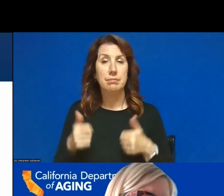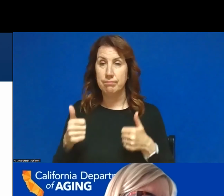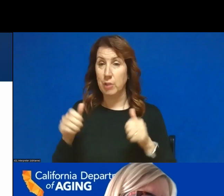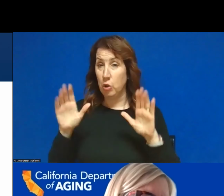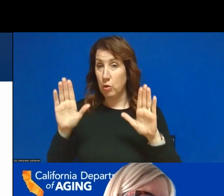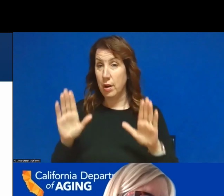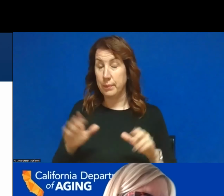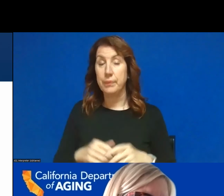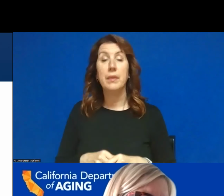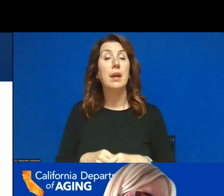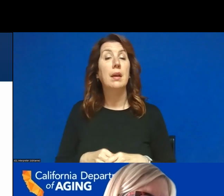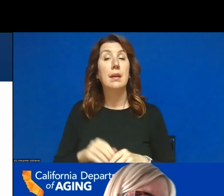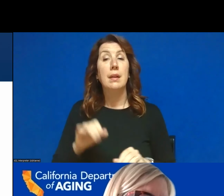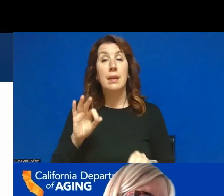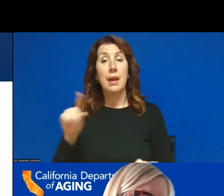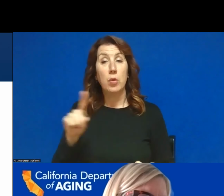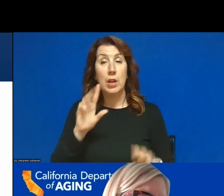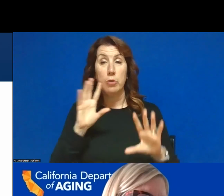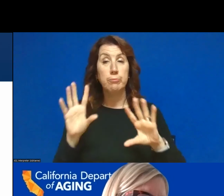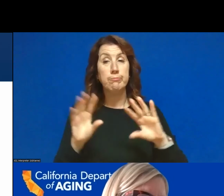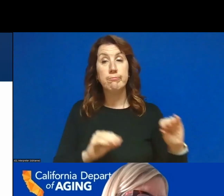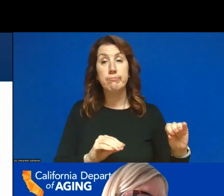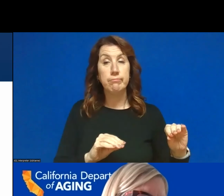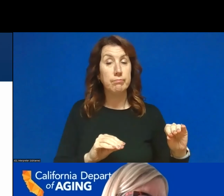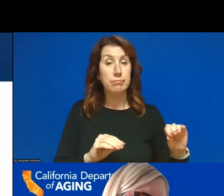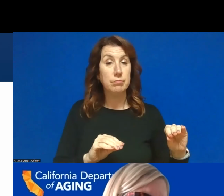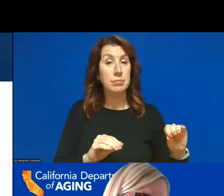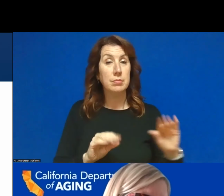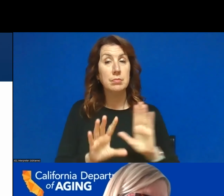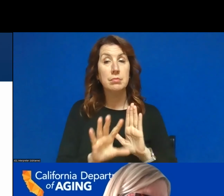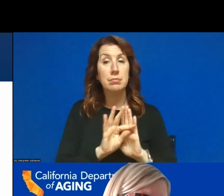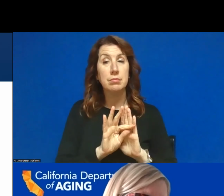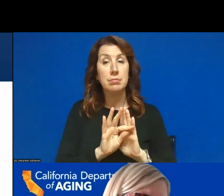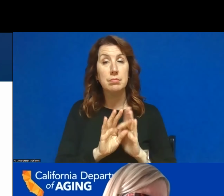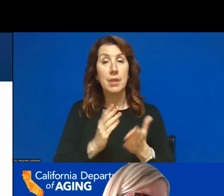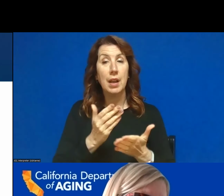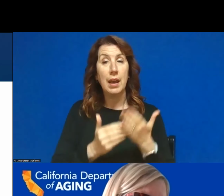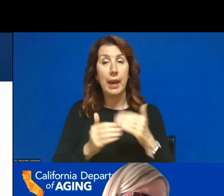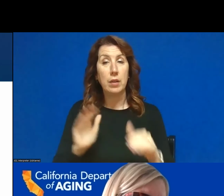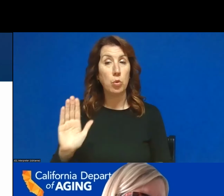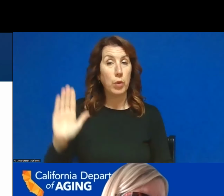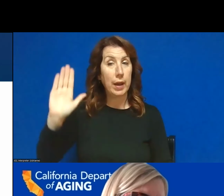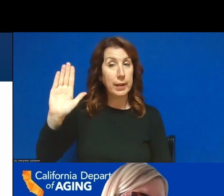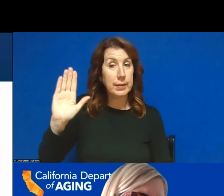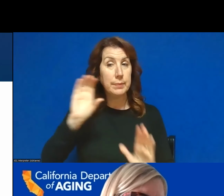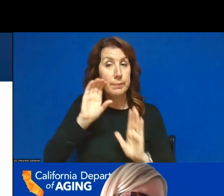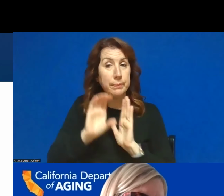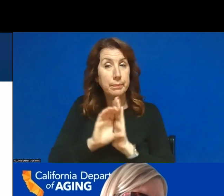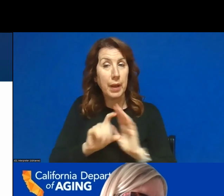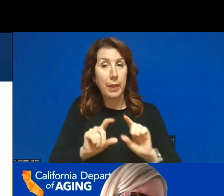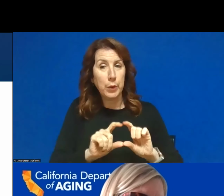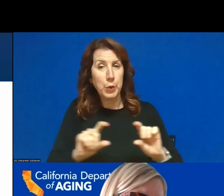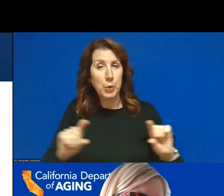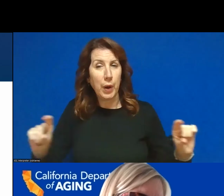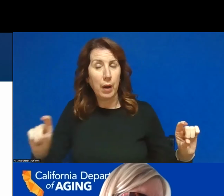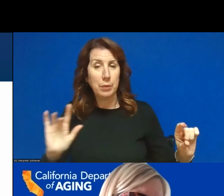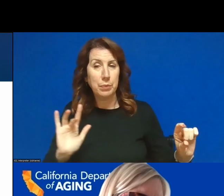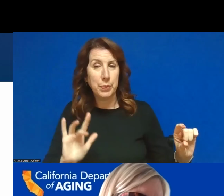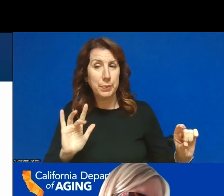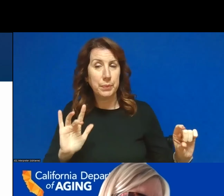for those who need to drop off, if you can select the raise hand icon on your Zoom toolbar, we can unmute your